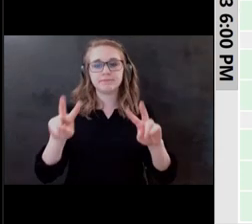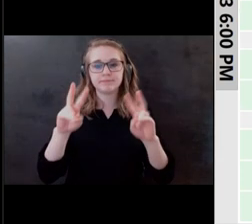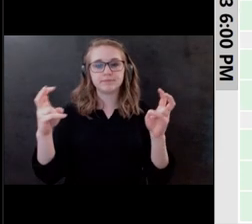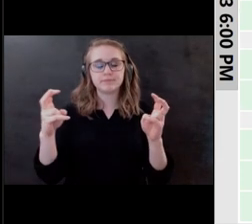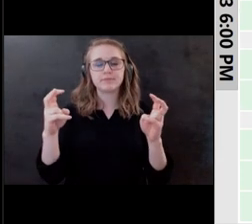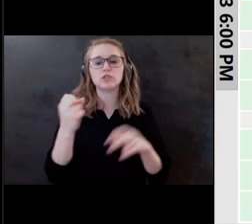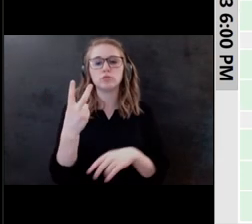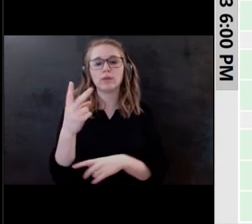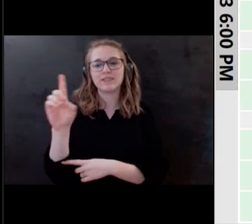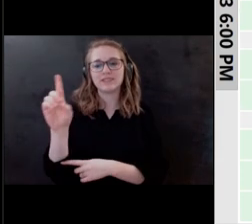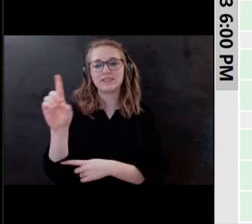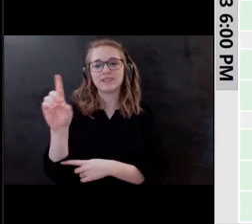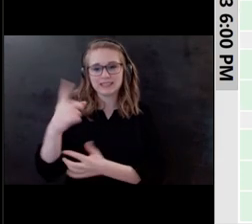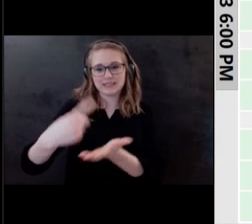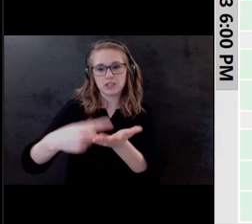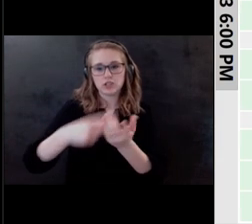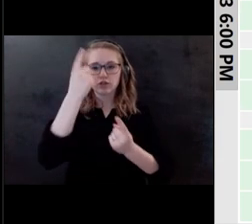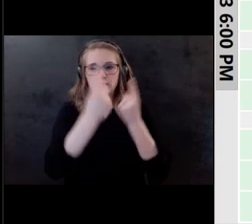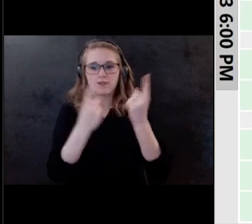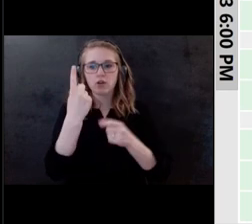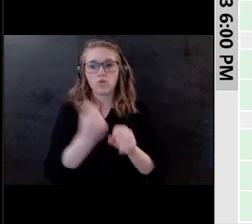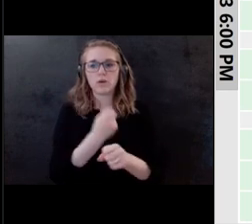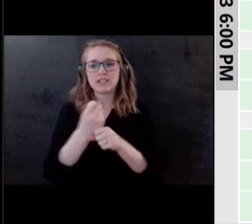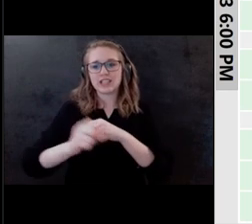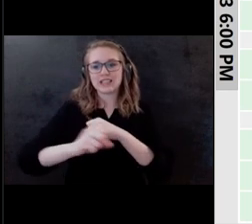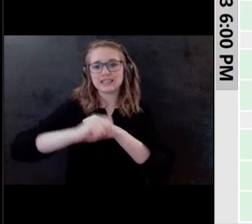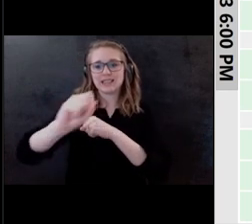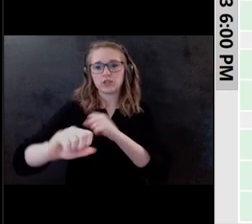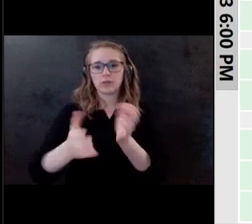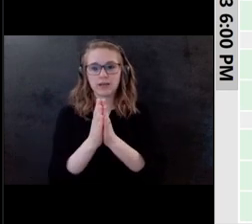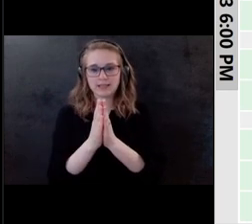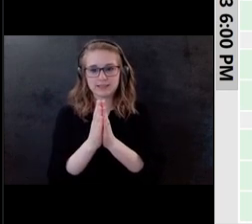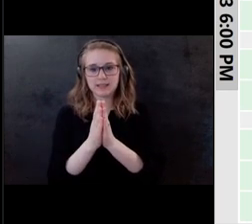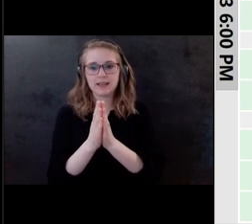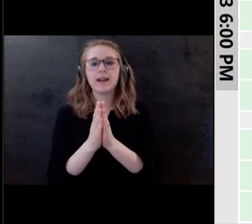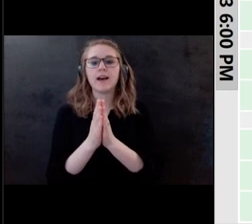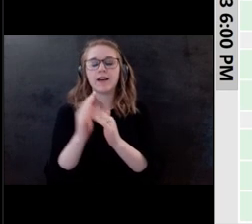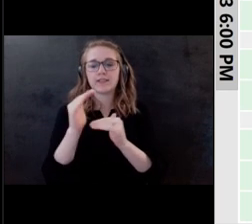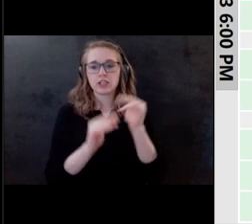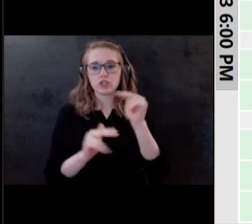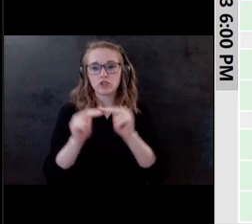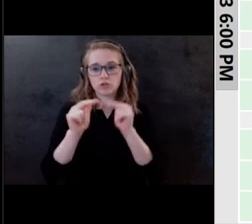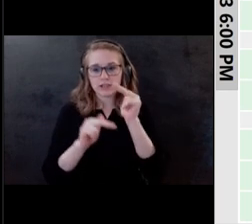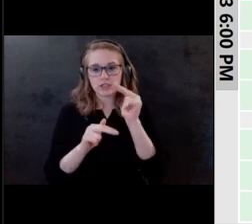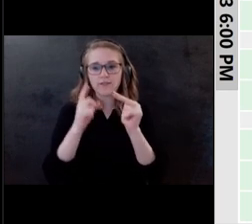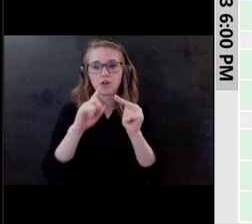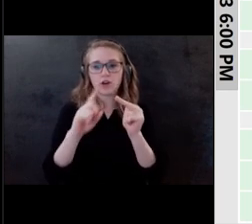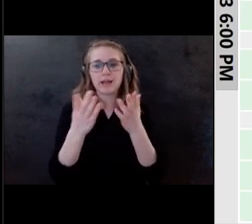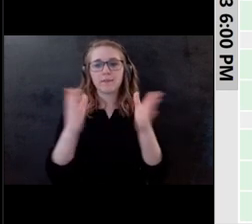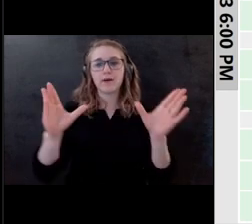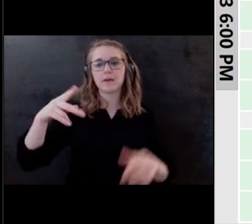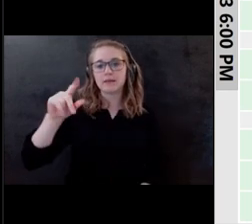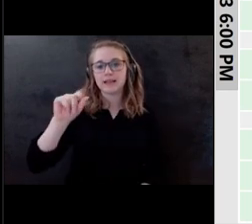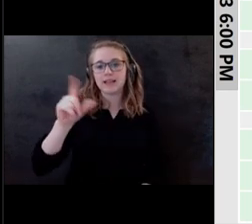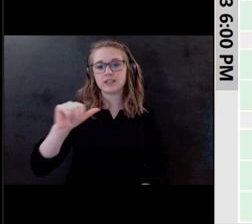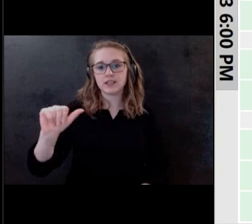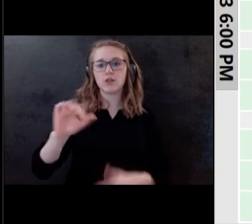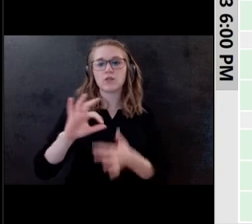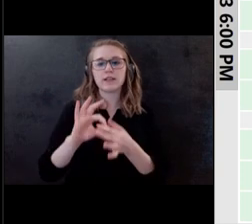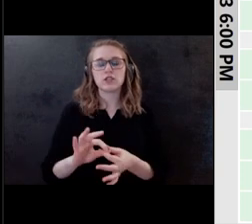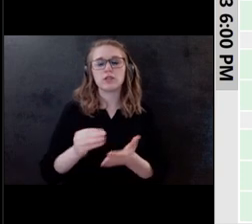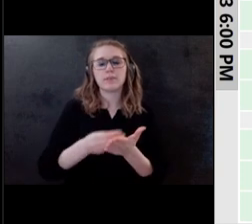12D, discussion and consideration of a 1-year extension request of the construction of a public plaza per the purchase and development